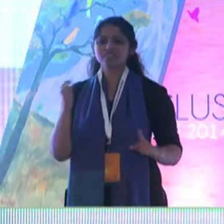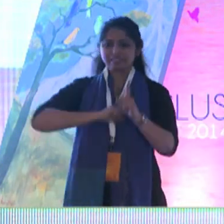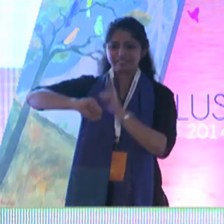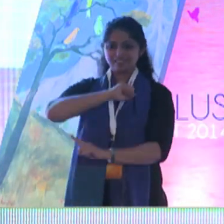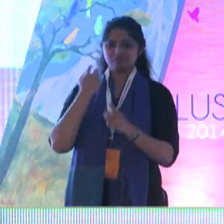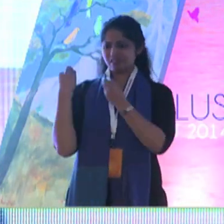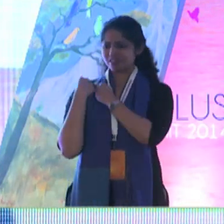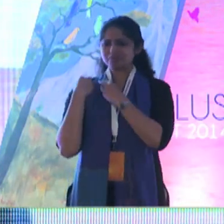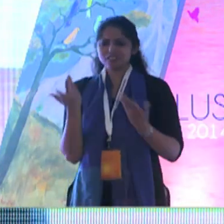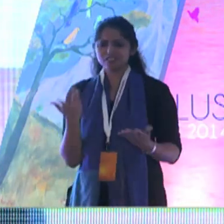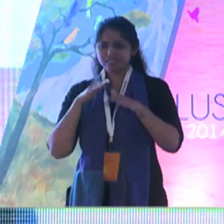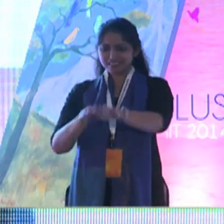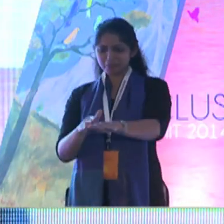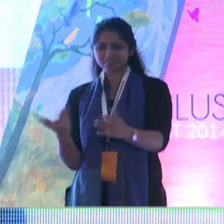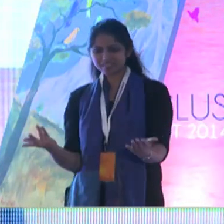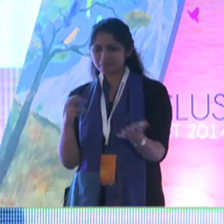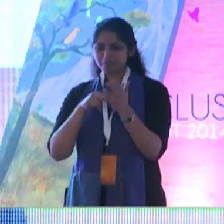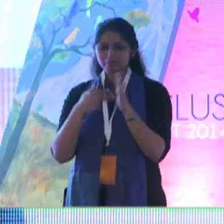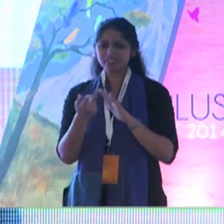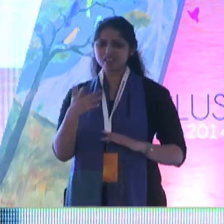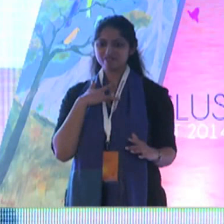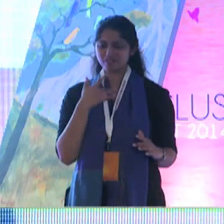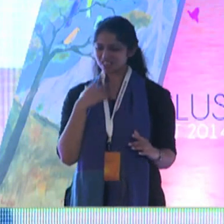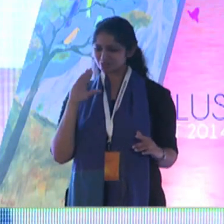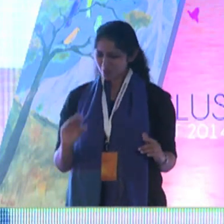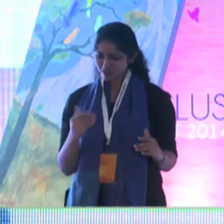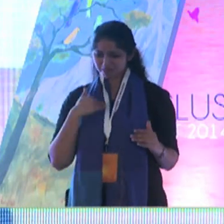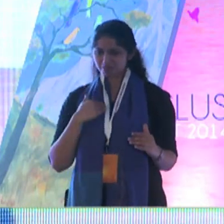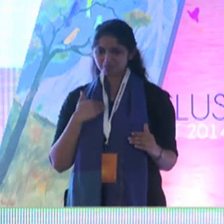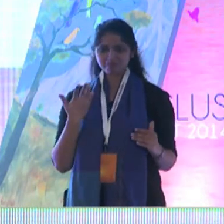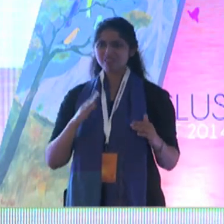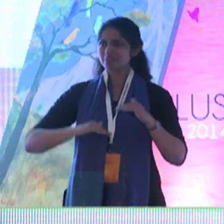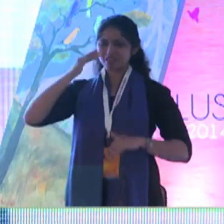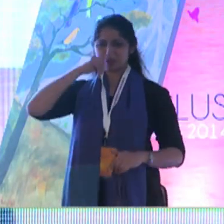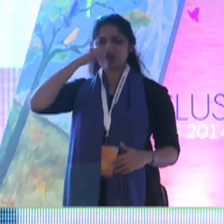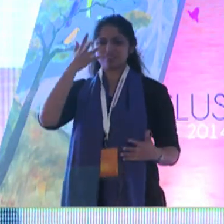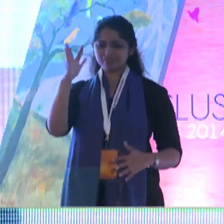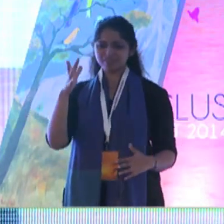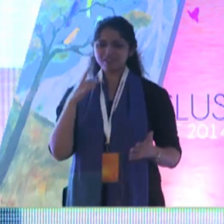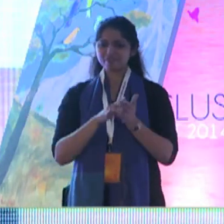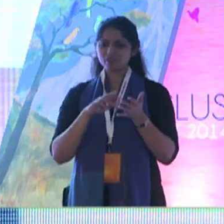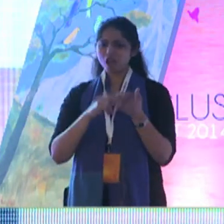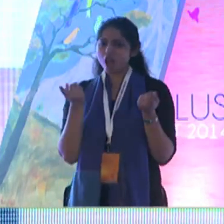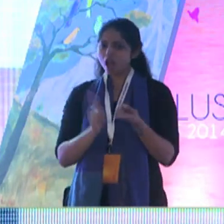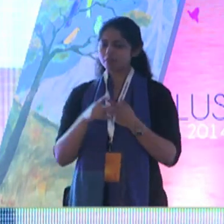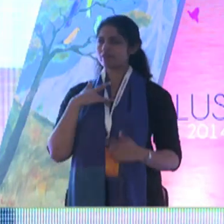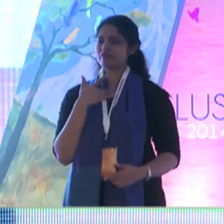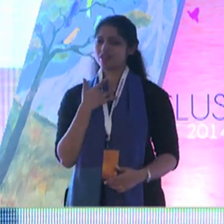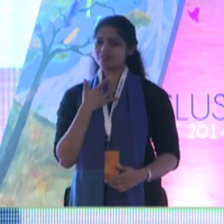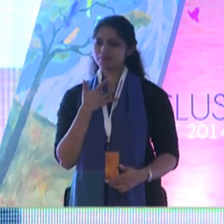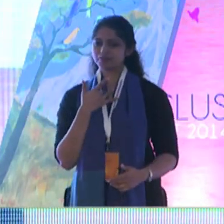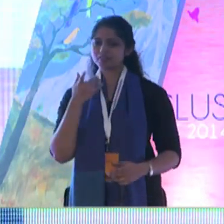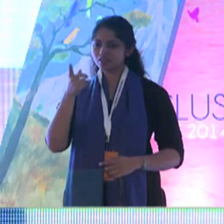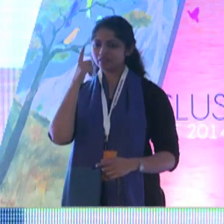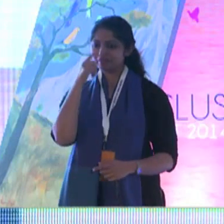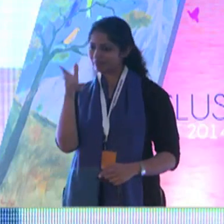its responses, makes you dependent on it, makes you feel small, and then it rejects you. And suddenly, I realized here, so